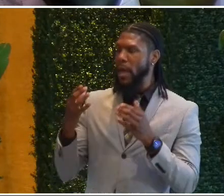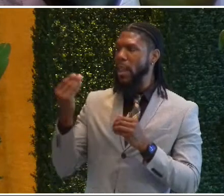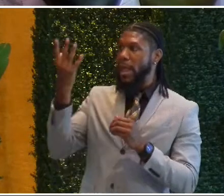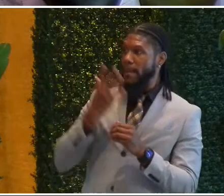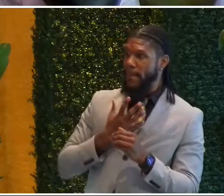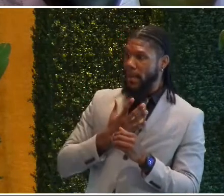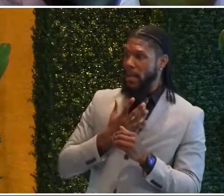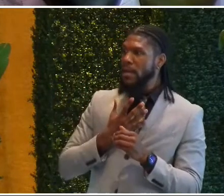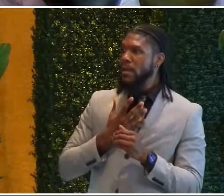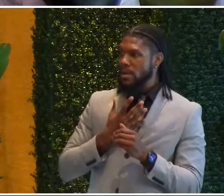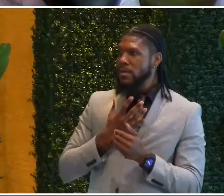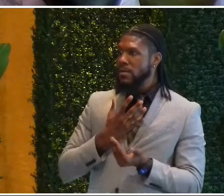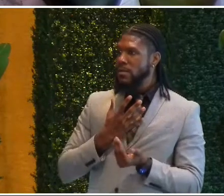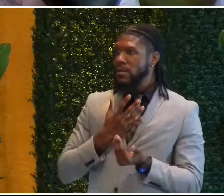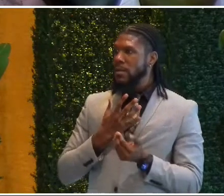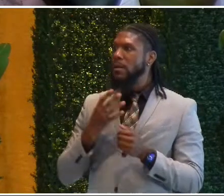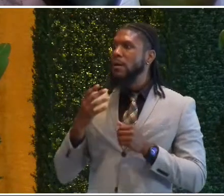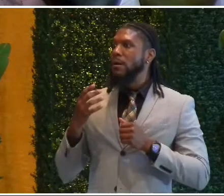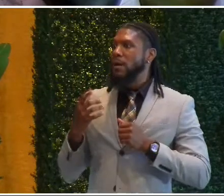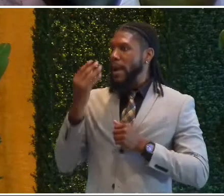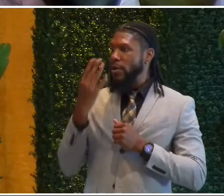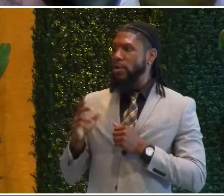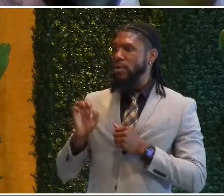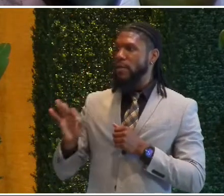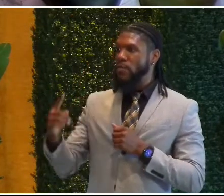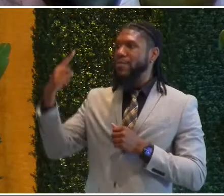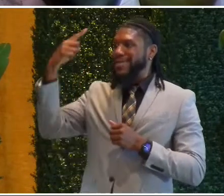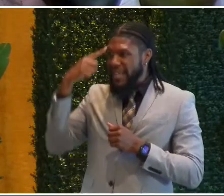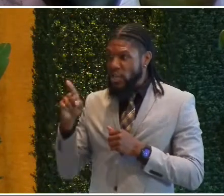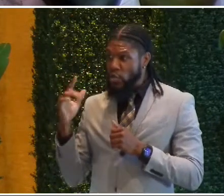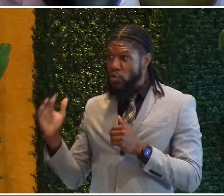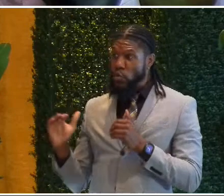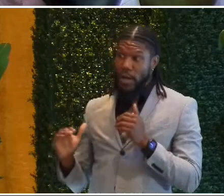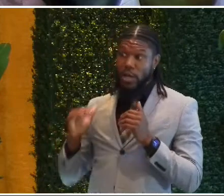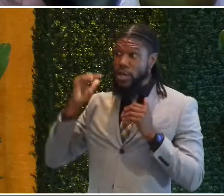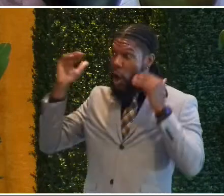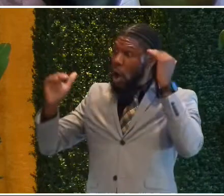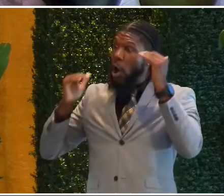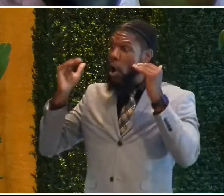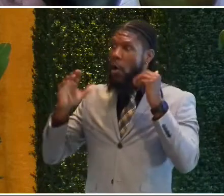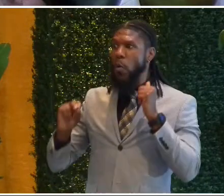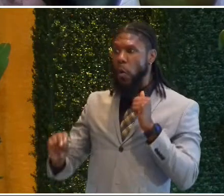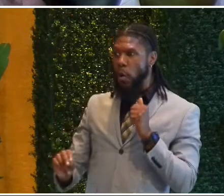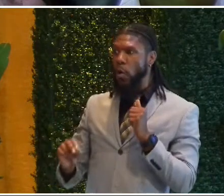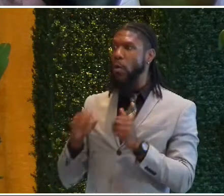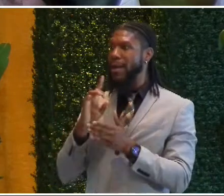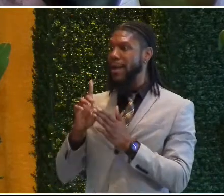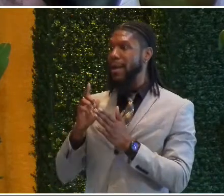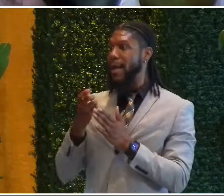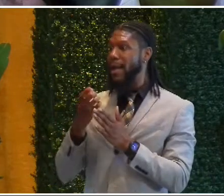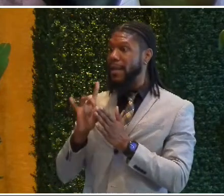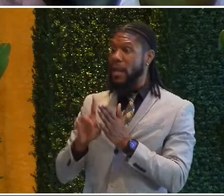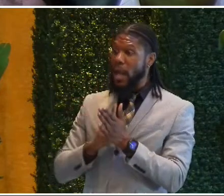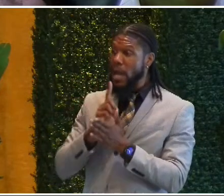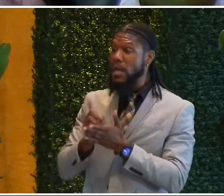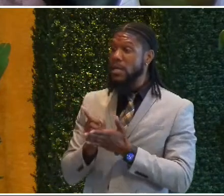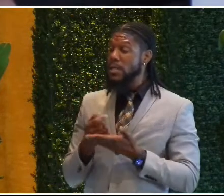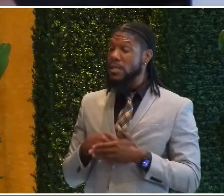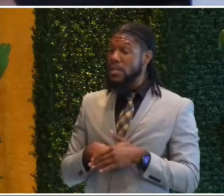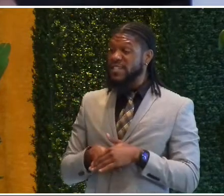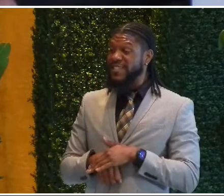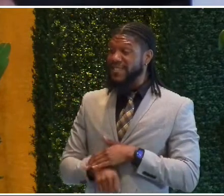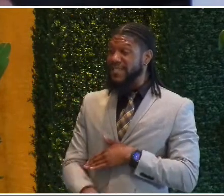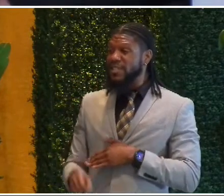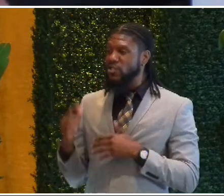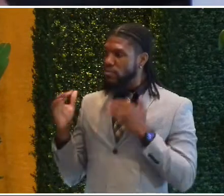you grown. There was 19 hours of labor involved. You are not that grown. She may at some point reach